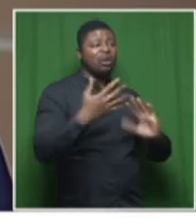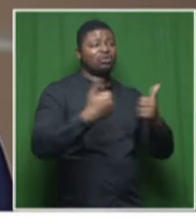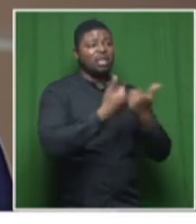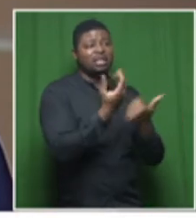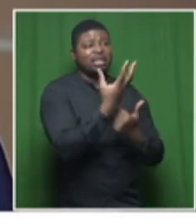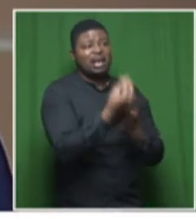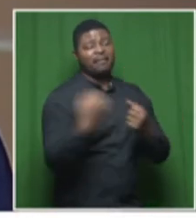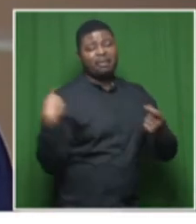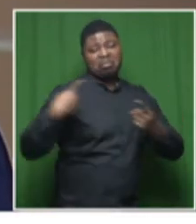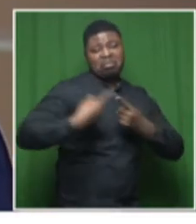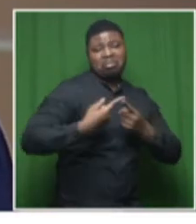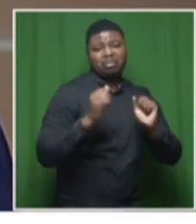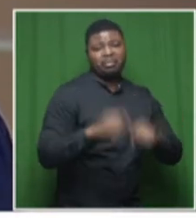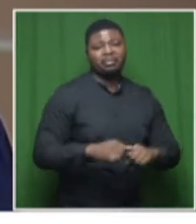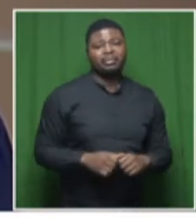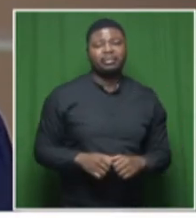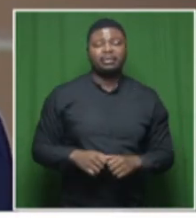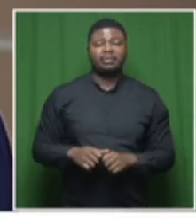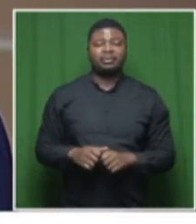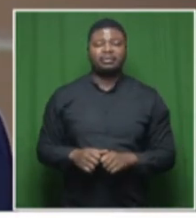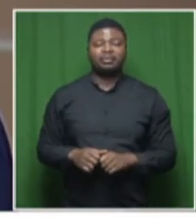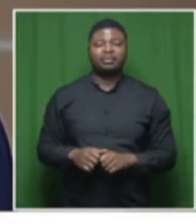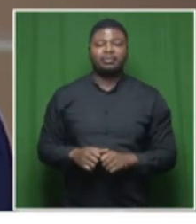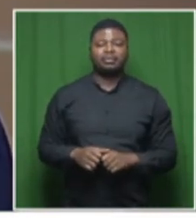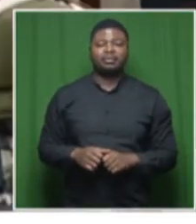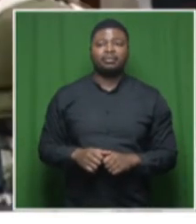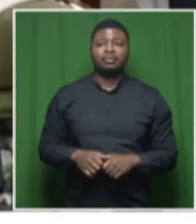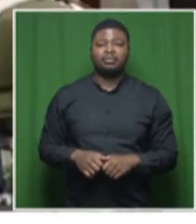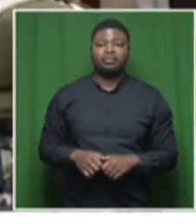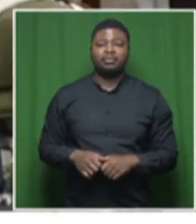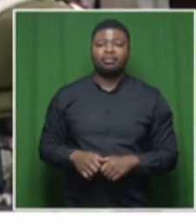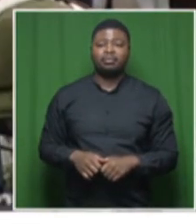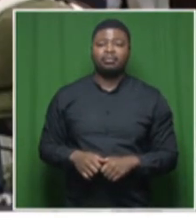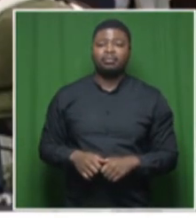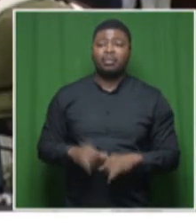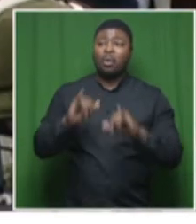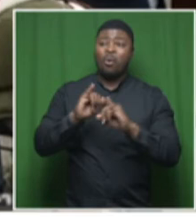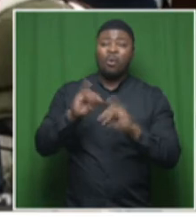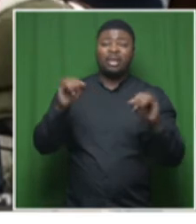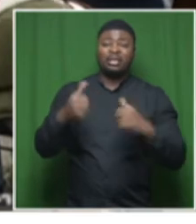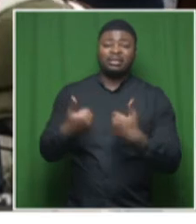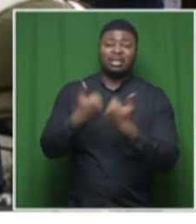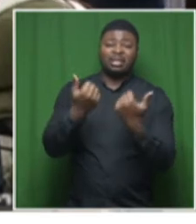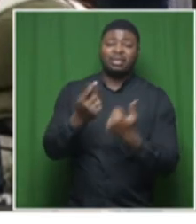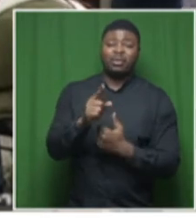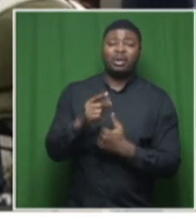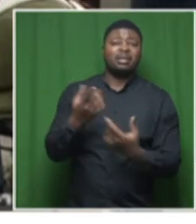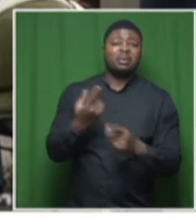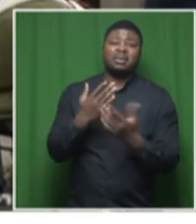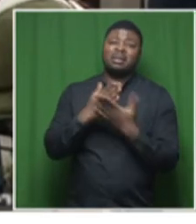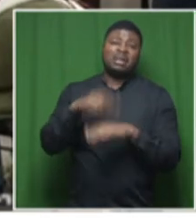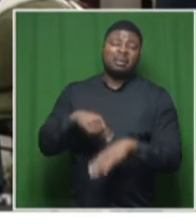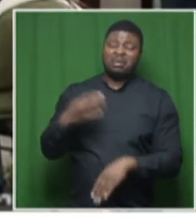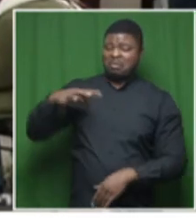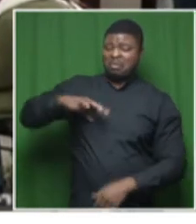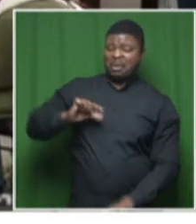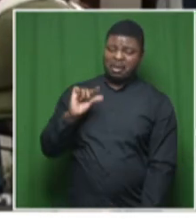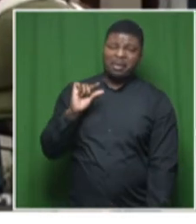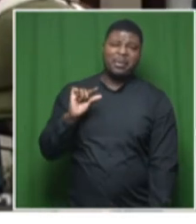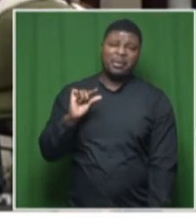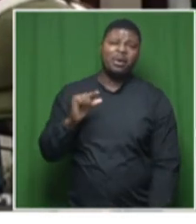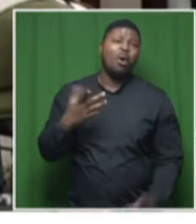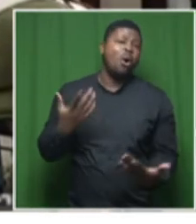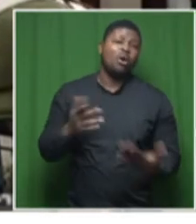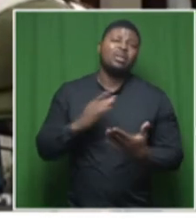industry. The main challenge is it's working for little or no pay, working